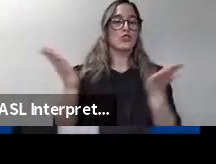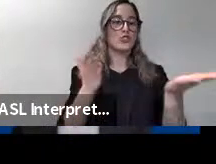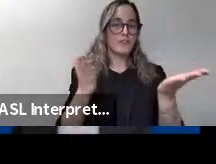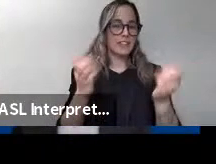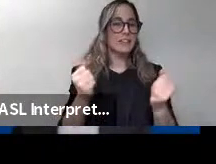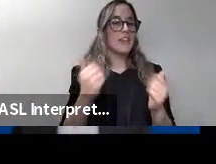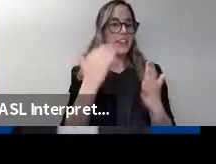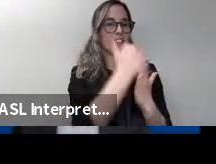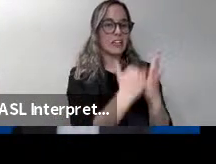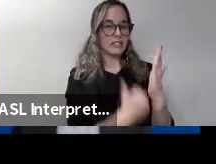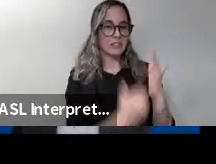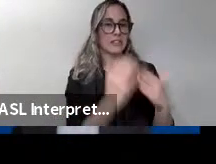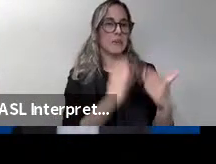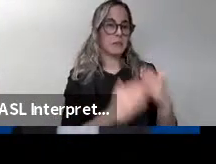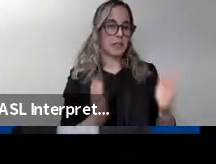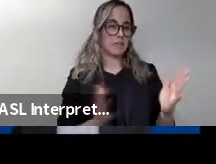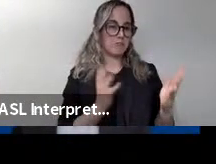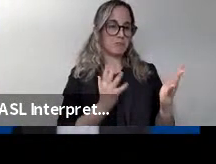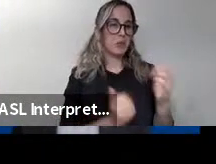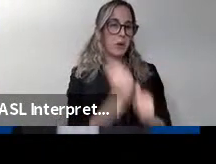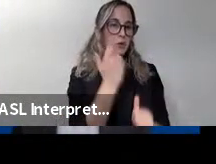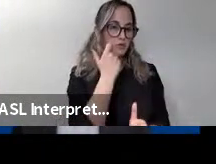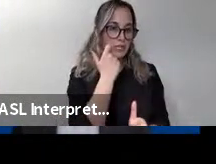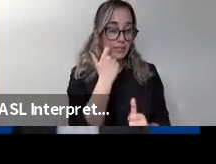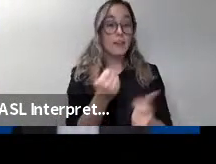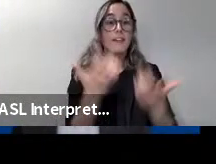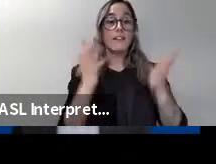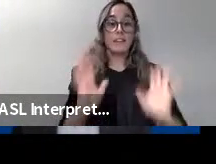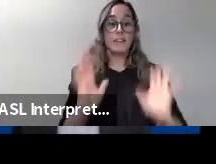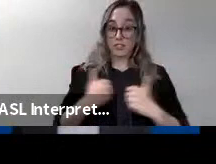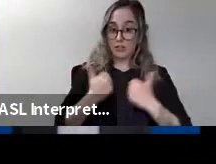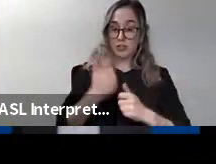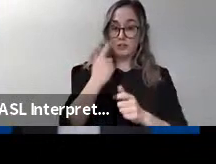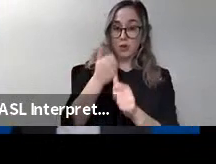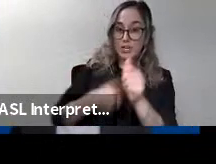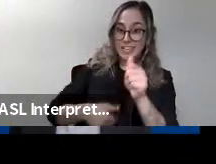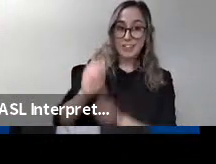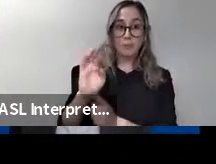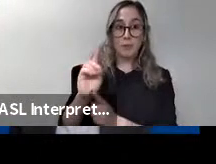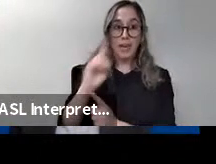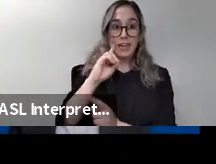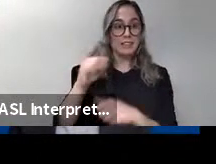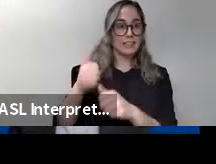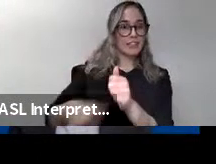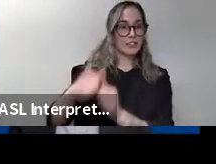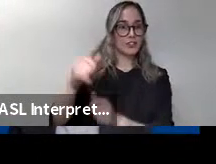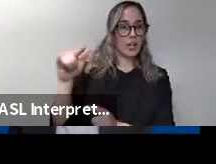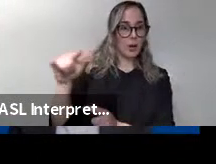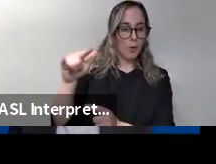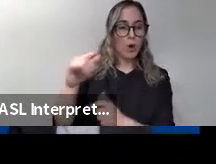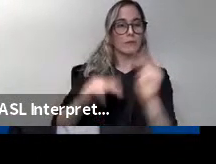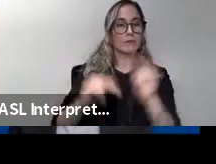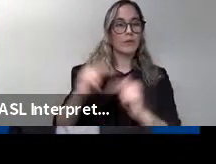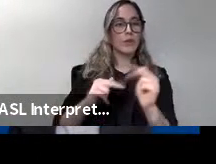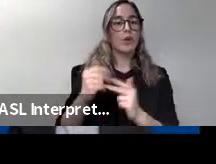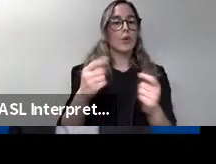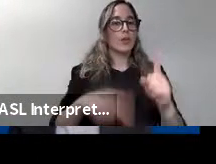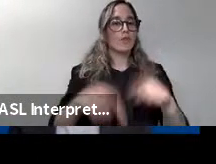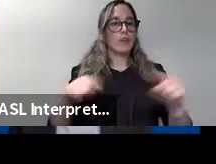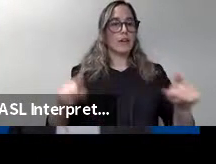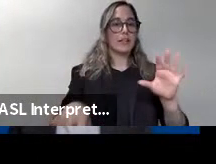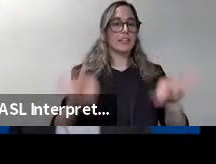lists available. Once we had a list of addresses for each of the bands at the 20 airports, we randomly selected addresses to meet